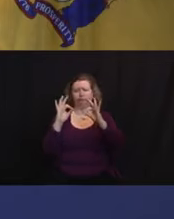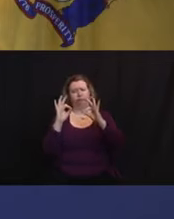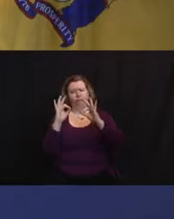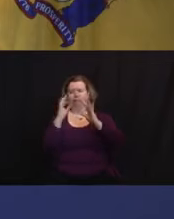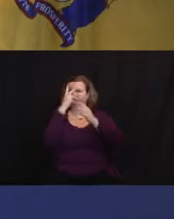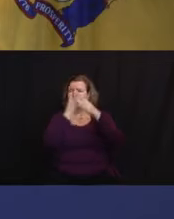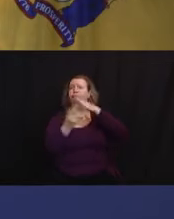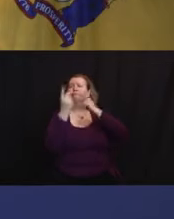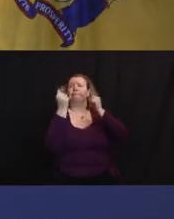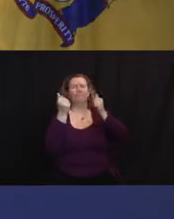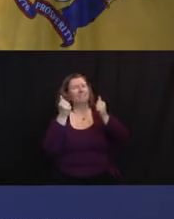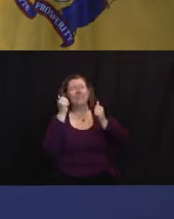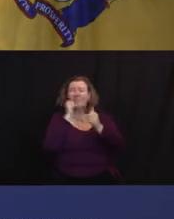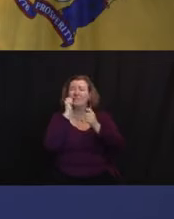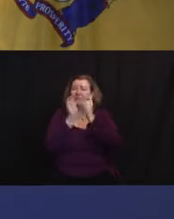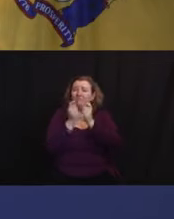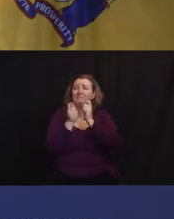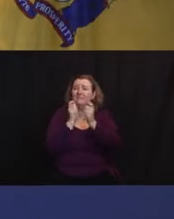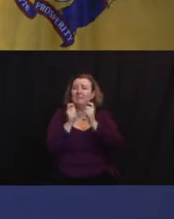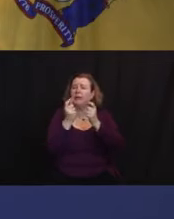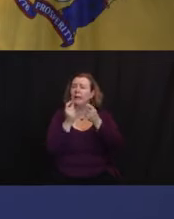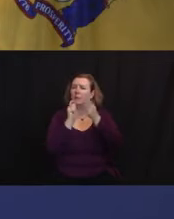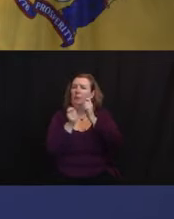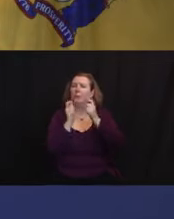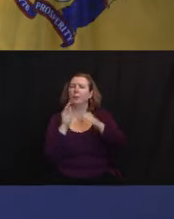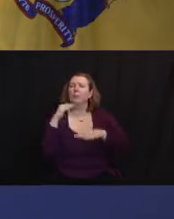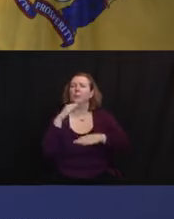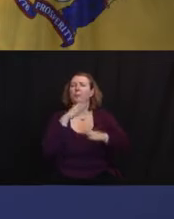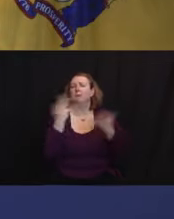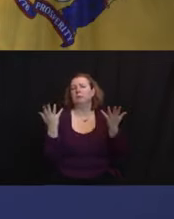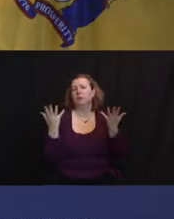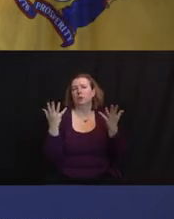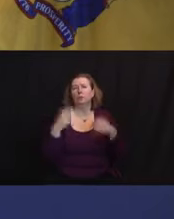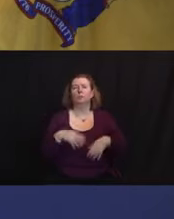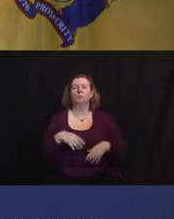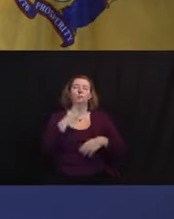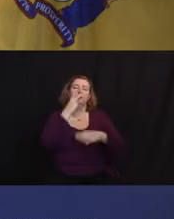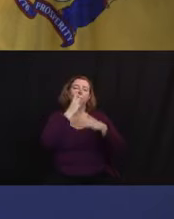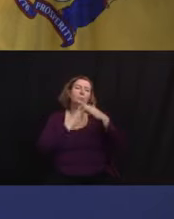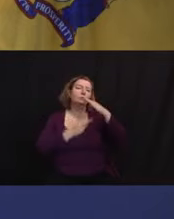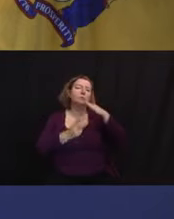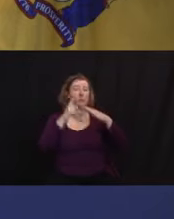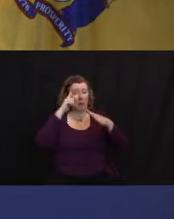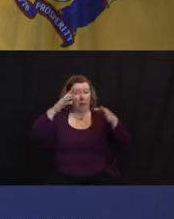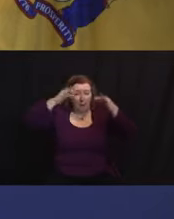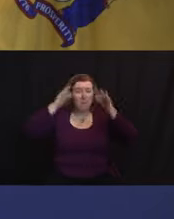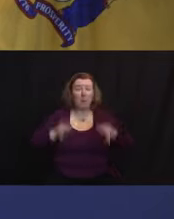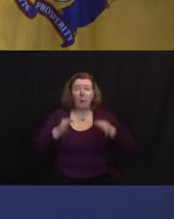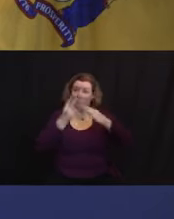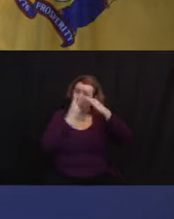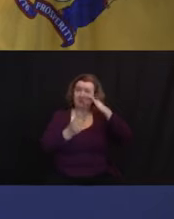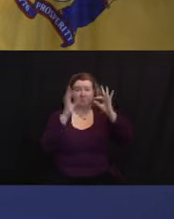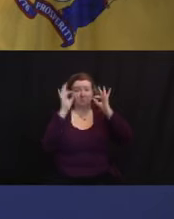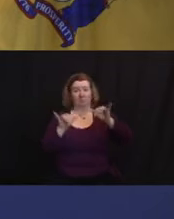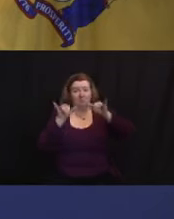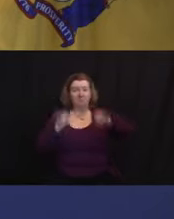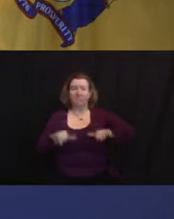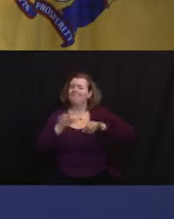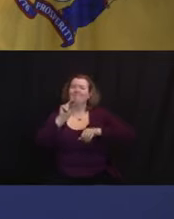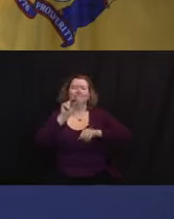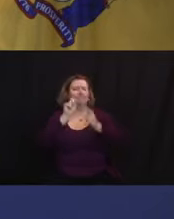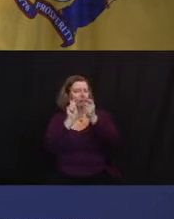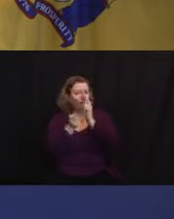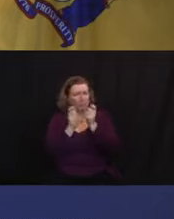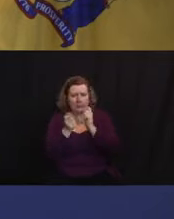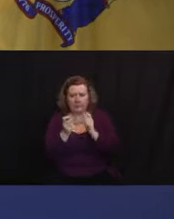path forward. Additionally, remember, these are projections and they are not certainties. And through our behavior, and we saw this in the